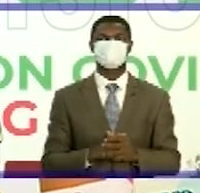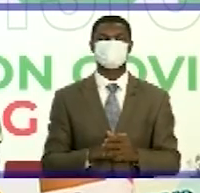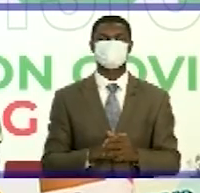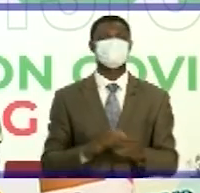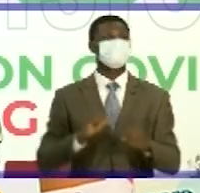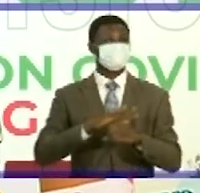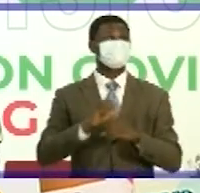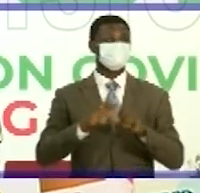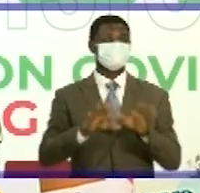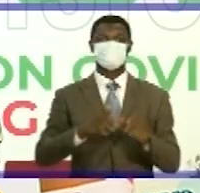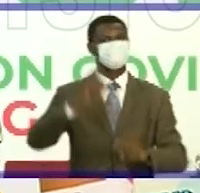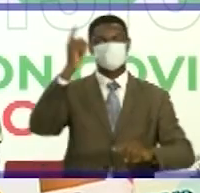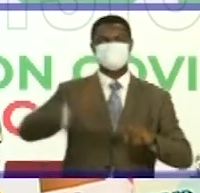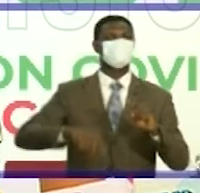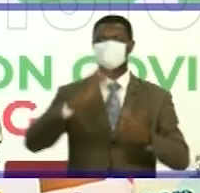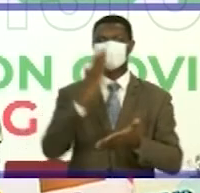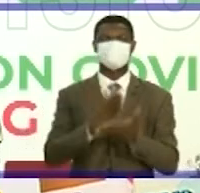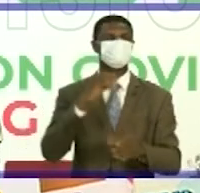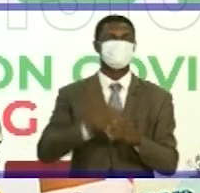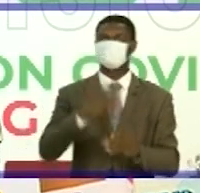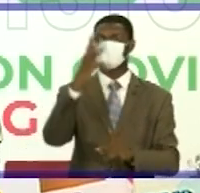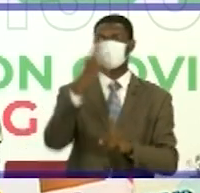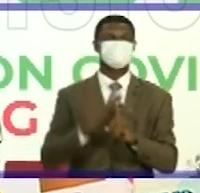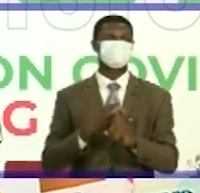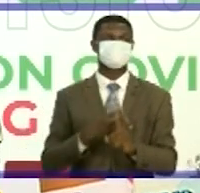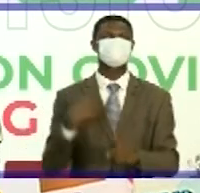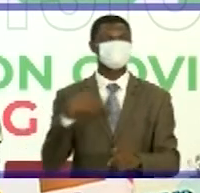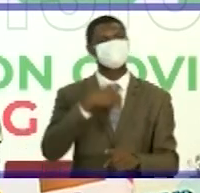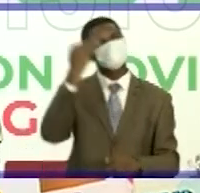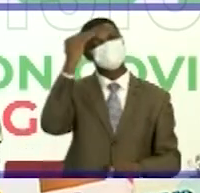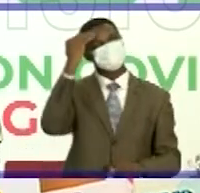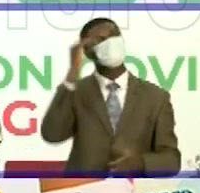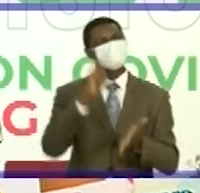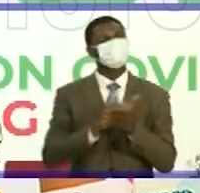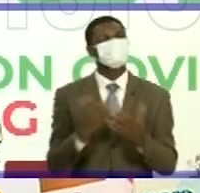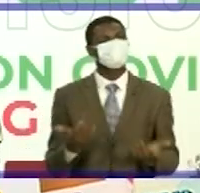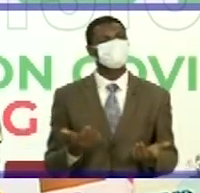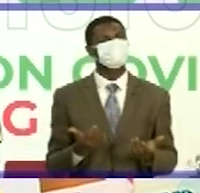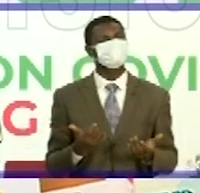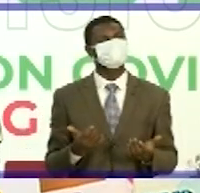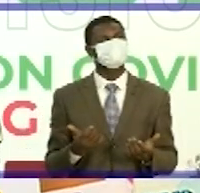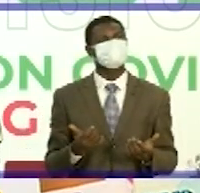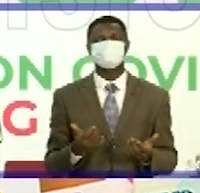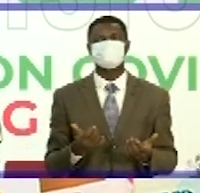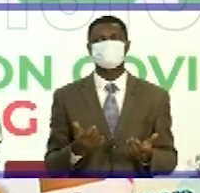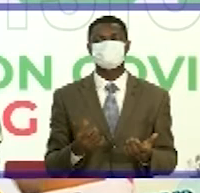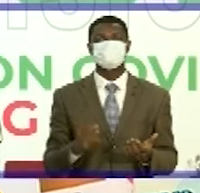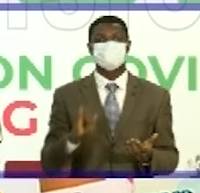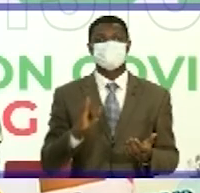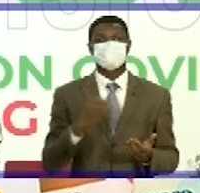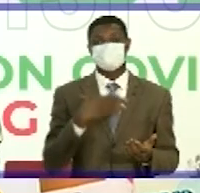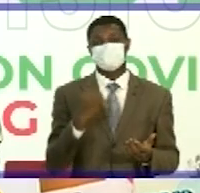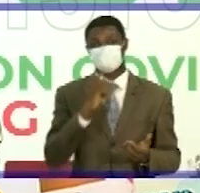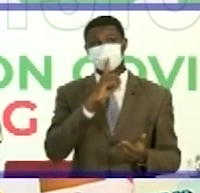COVID-19 will not end in 6 months. We are all mindful of that. And we'll be very